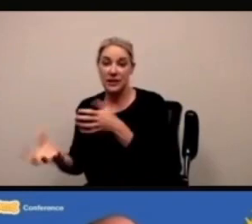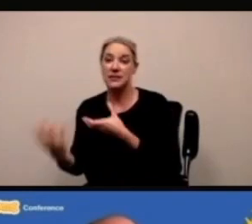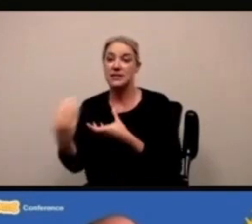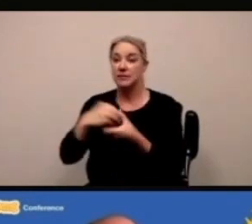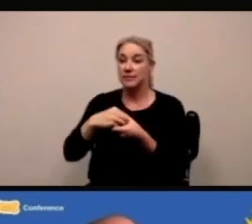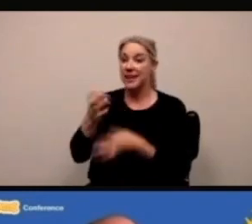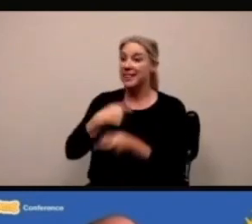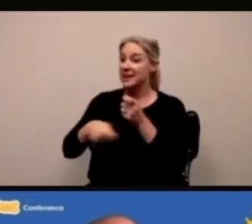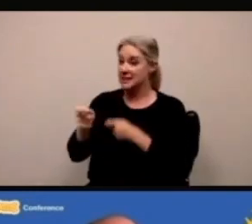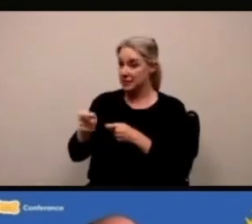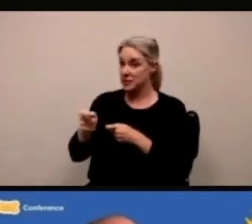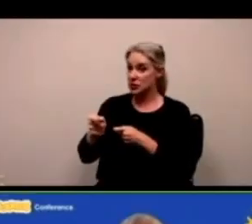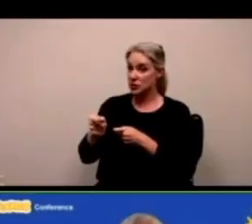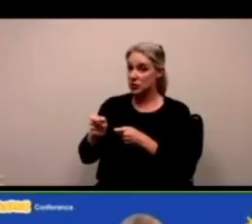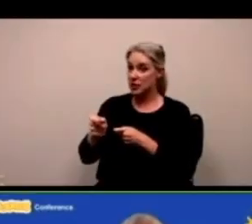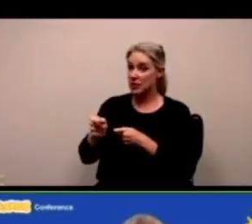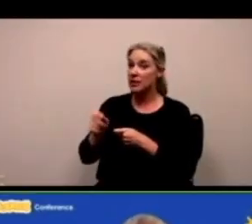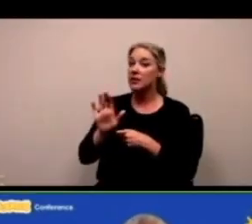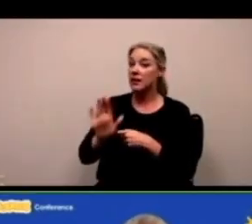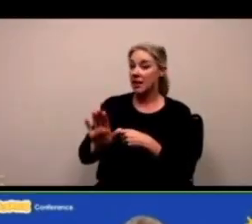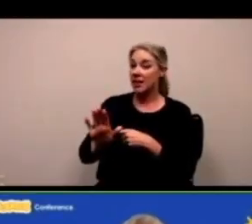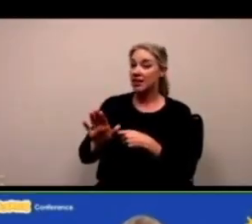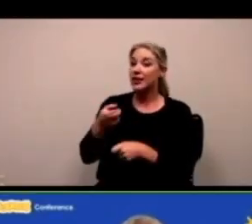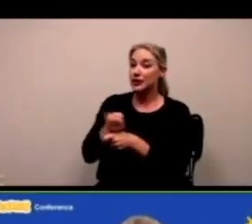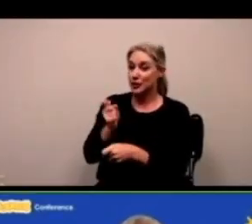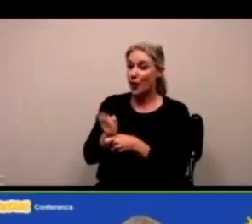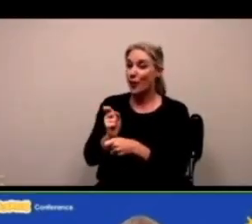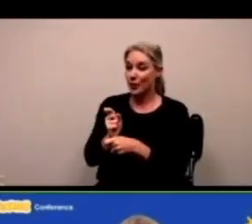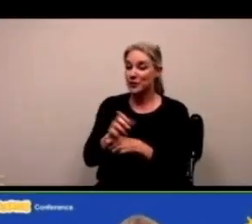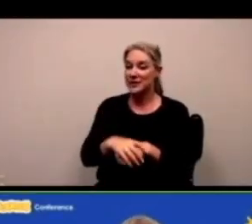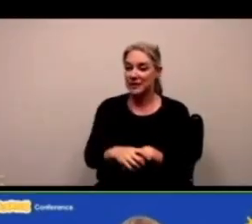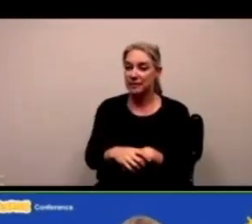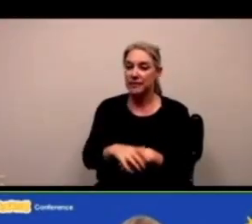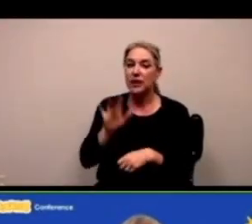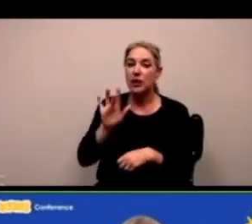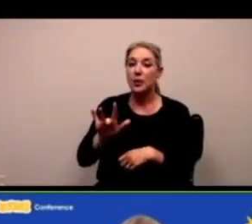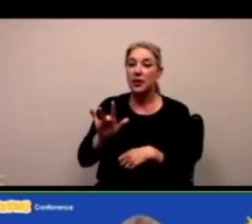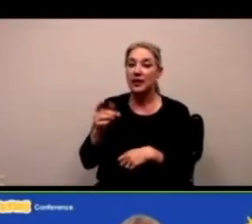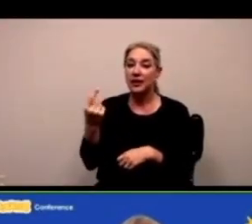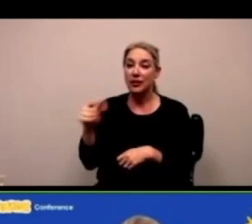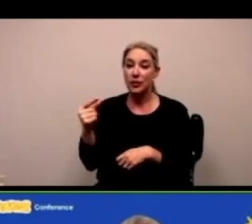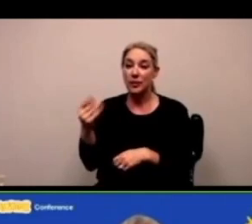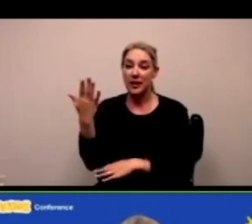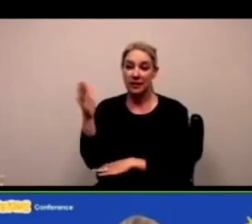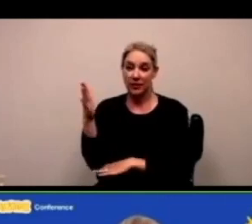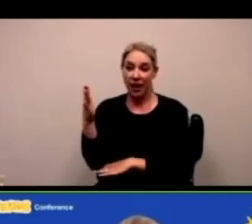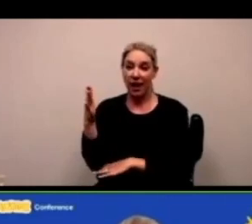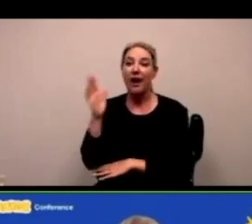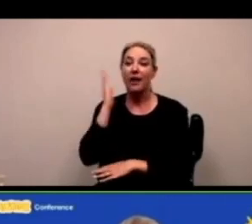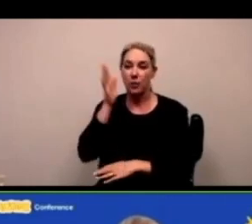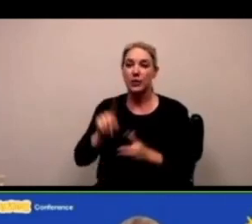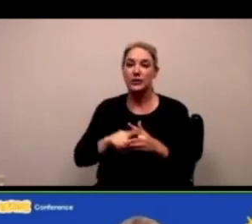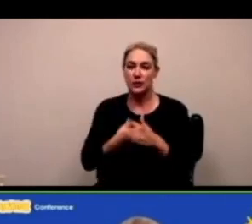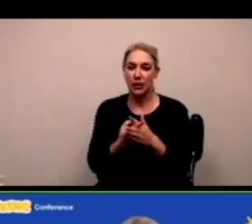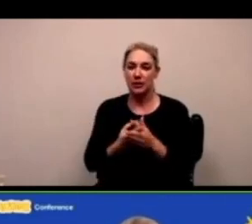substituted their little knock knock joke. So if you click the green flag, I believe it will start. Yeah.